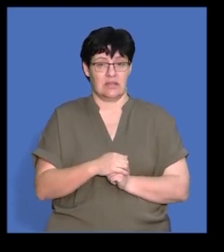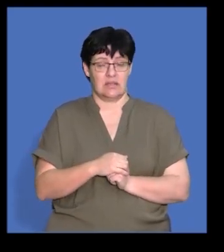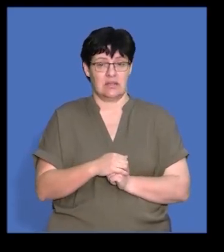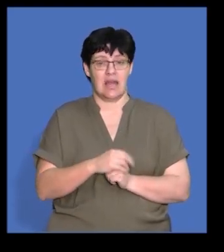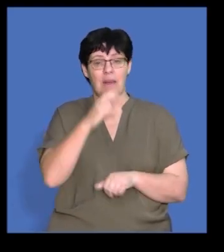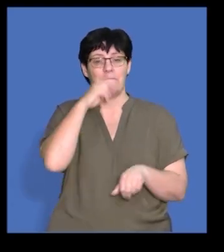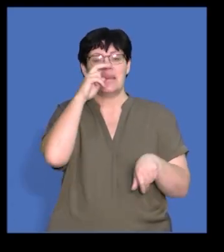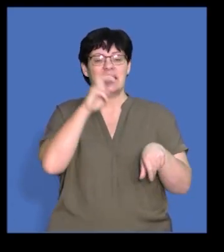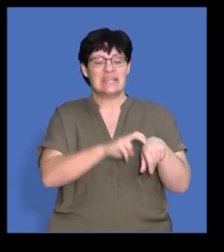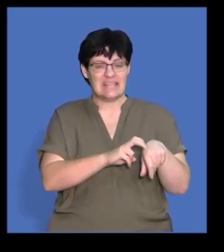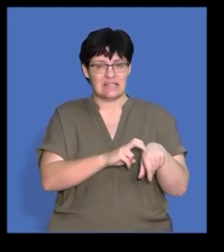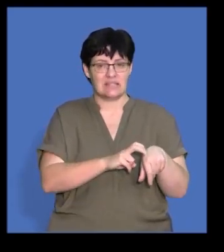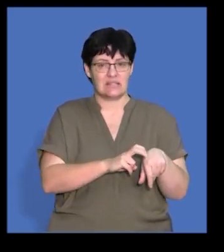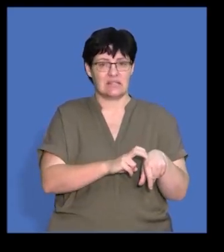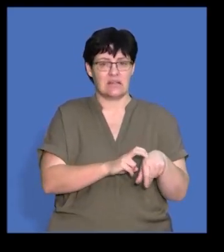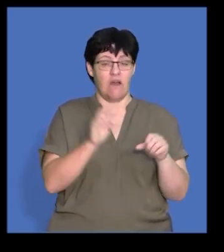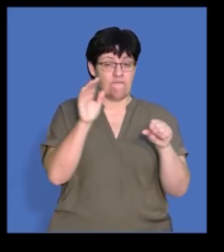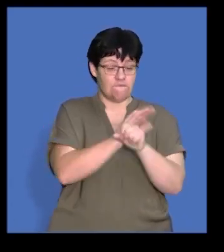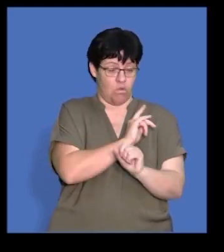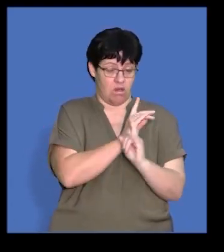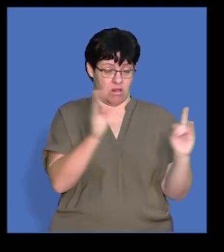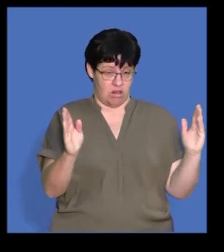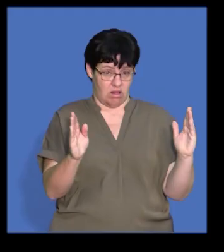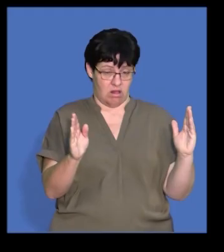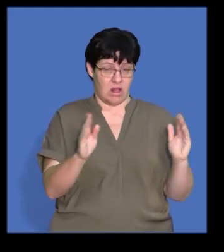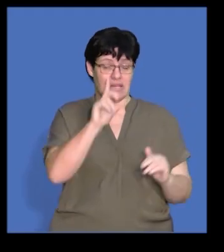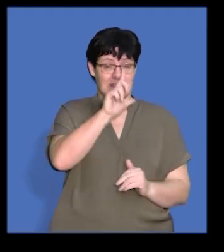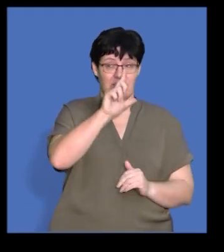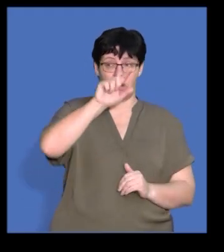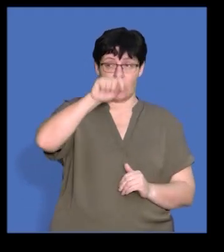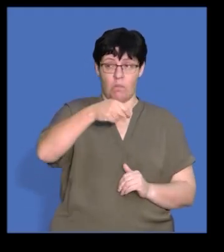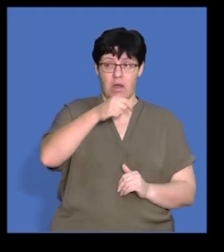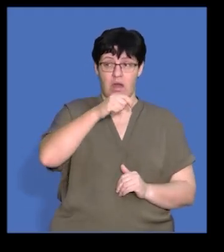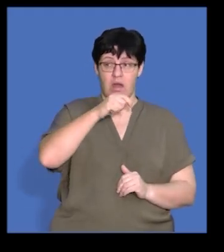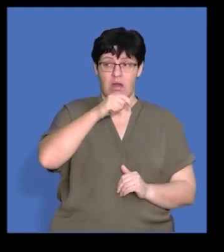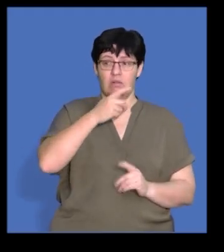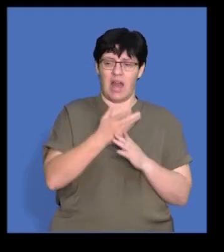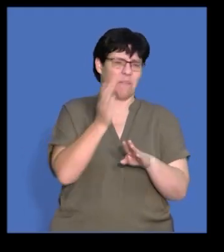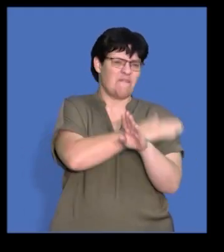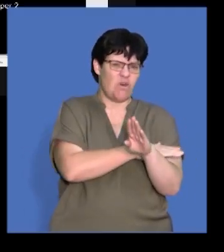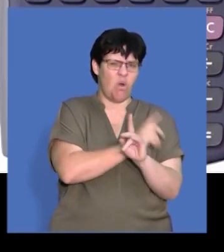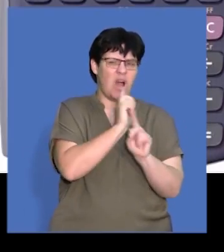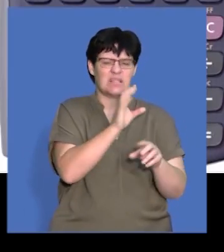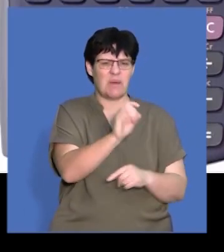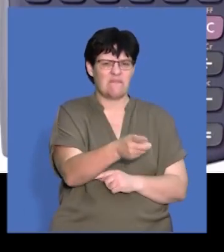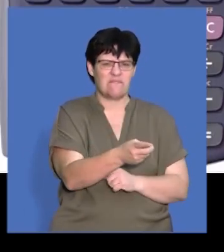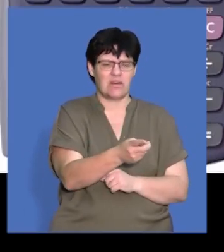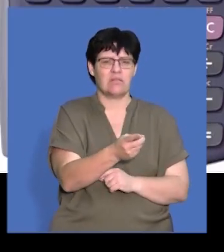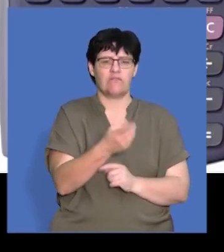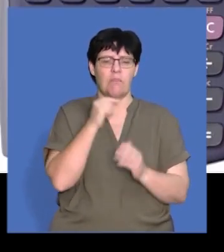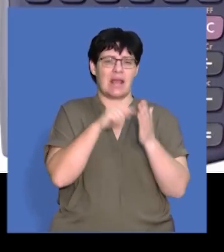I need to take that full answer that I had, the amount that we had on the page before, and I'm going to get that